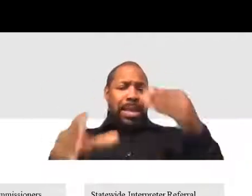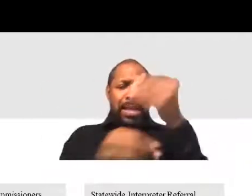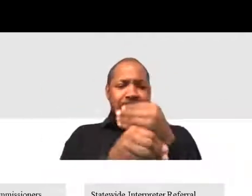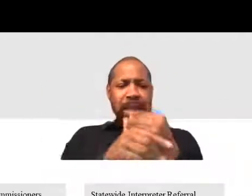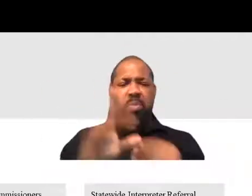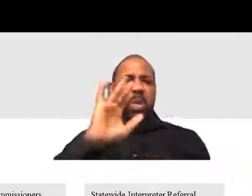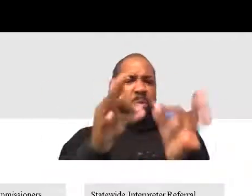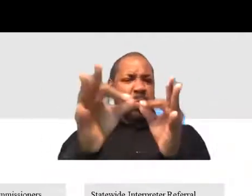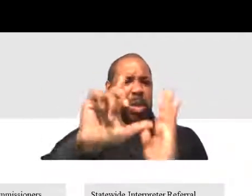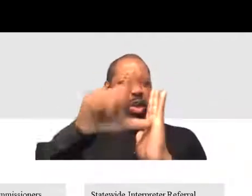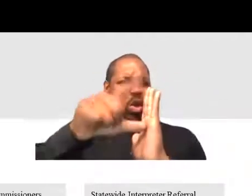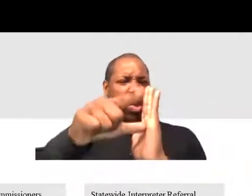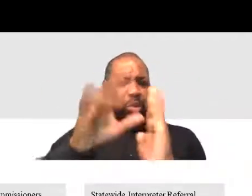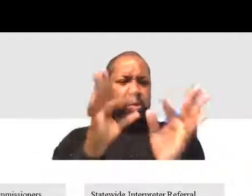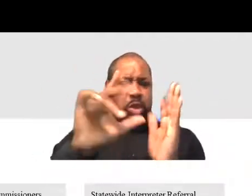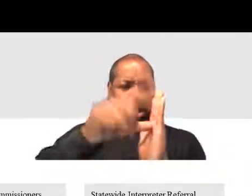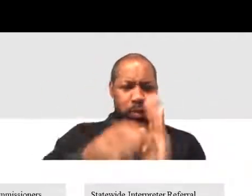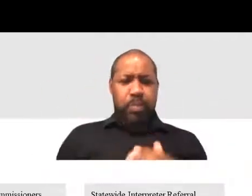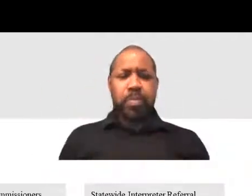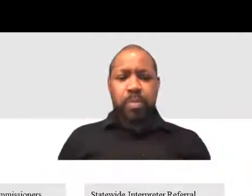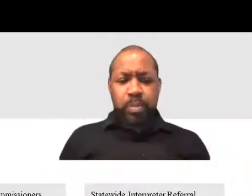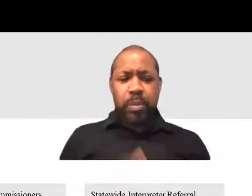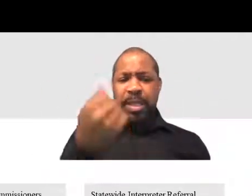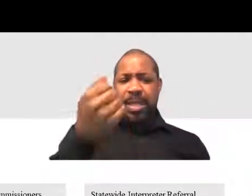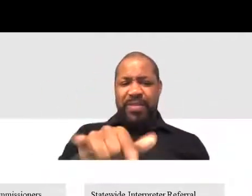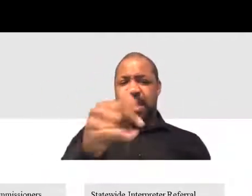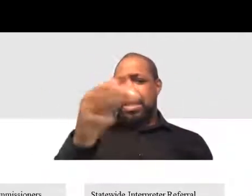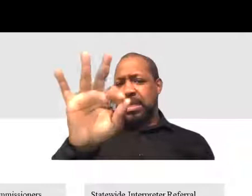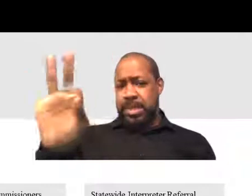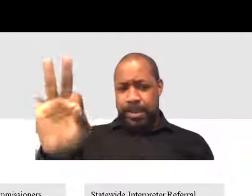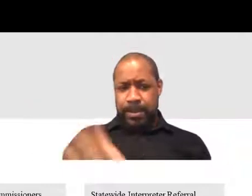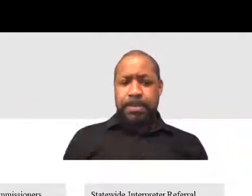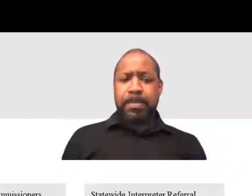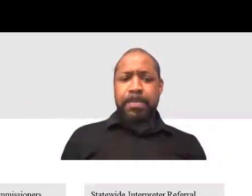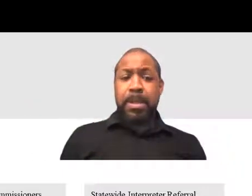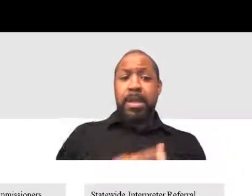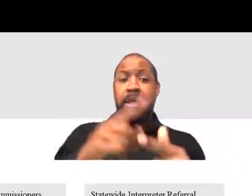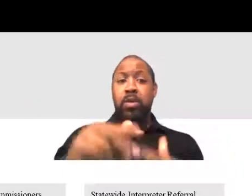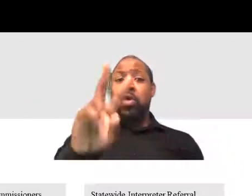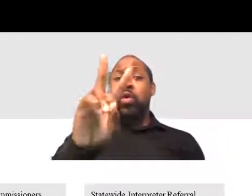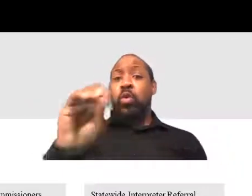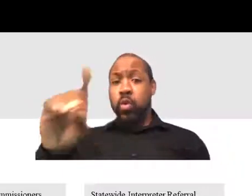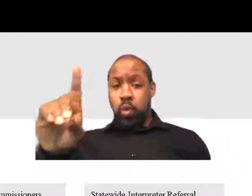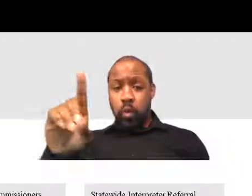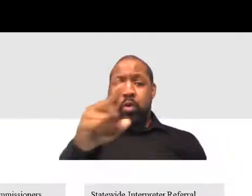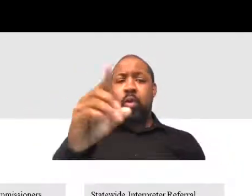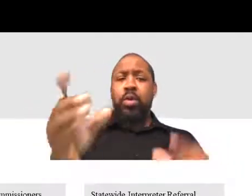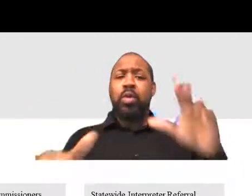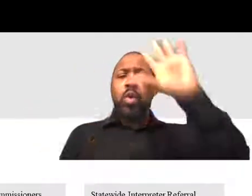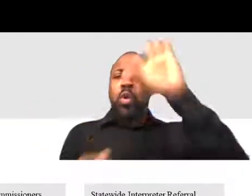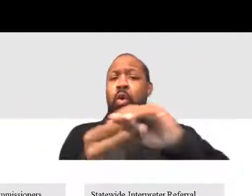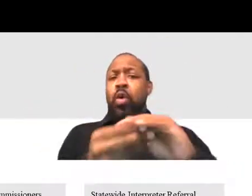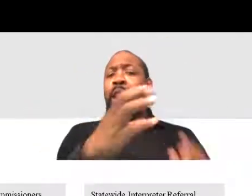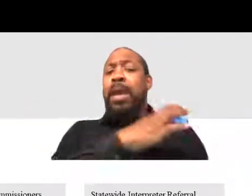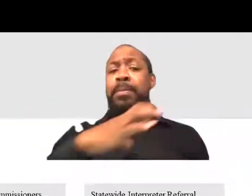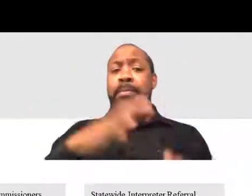children. That was added, and I can explain more about that later. That was 1999.